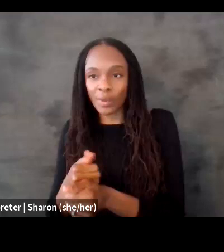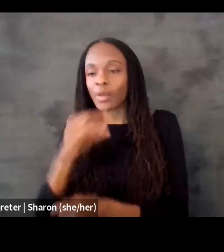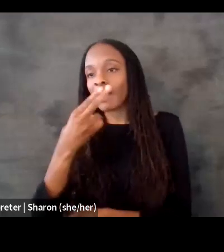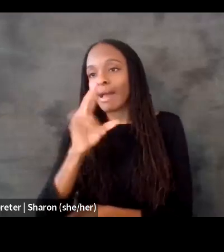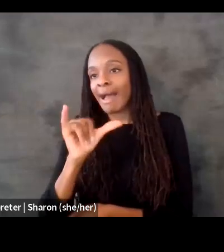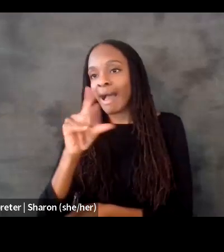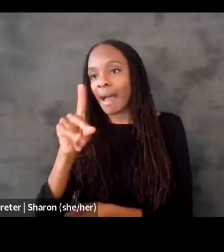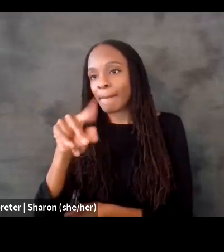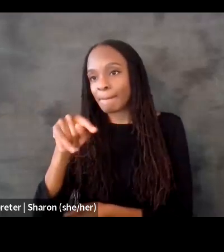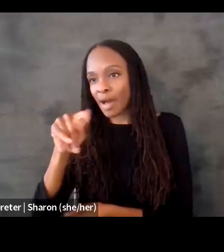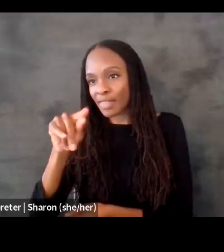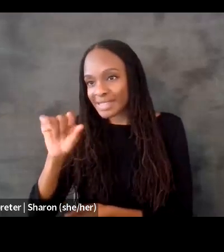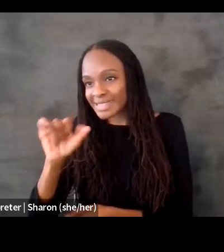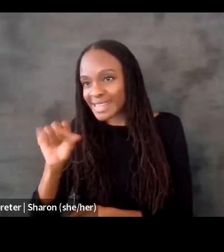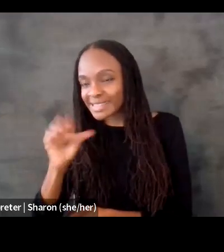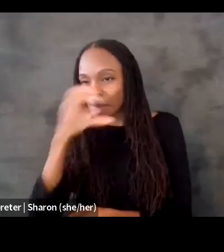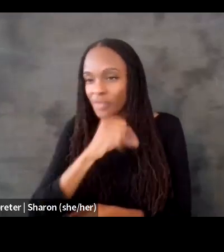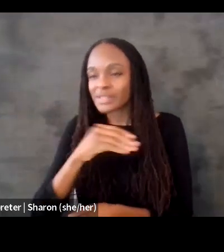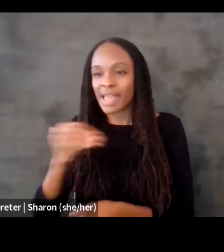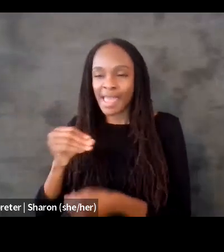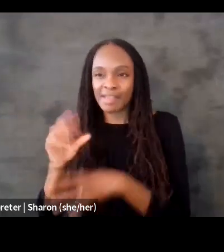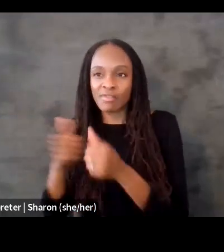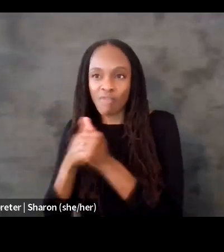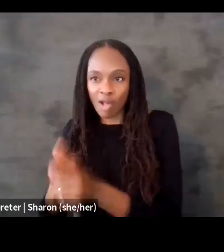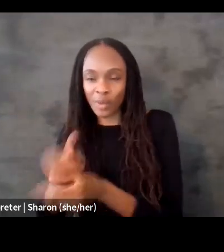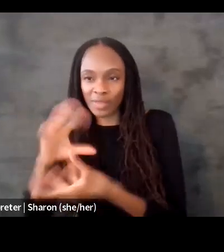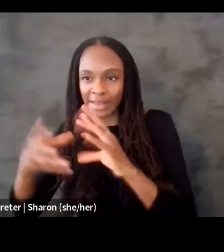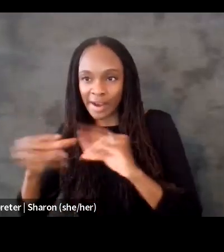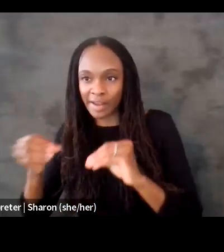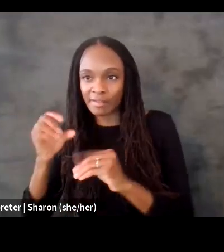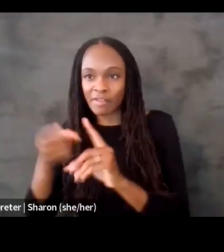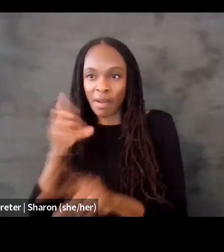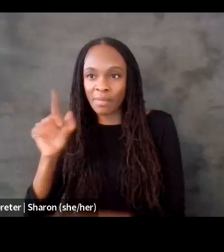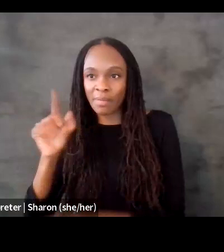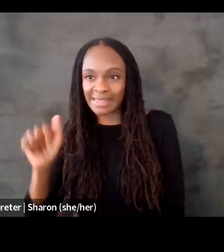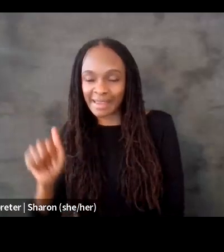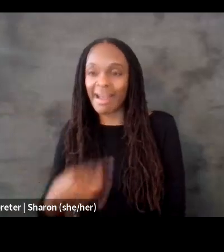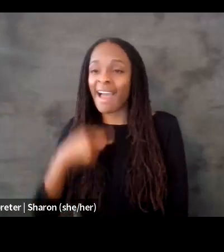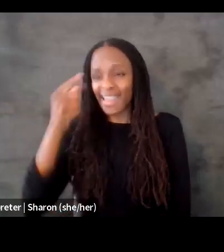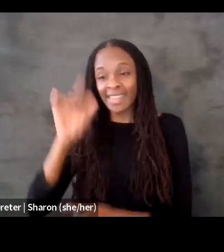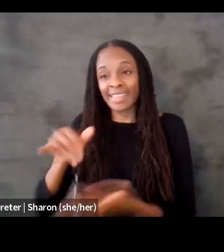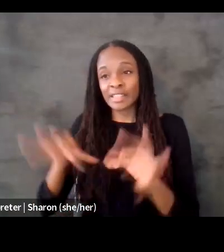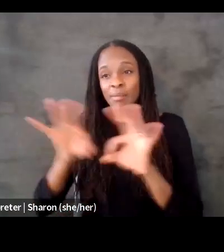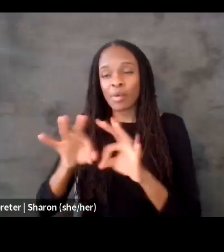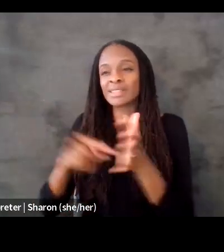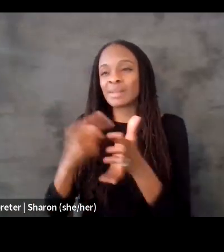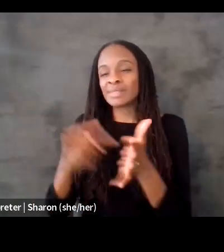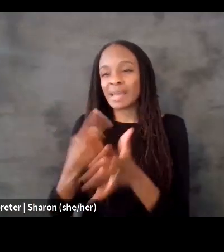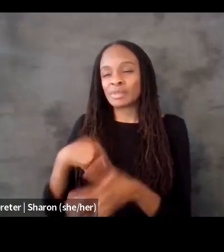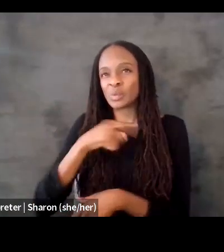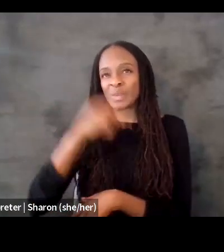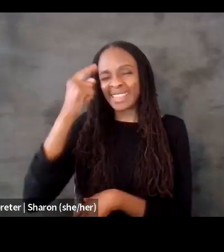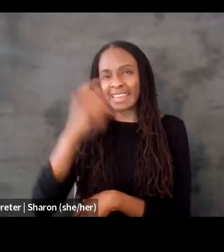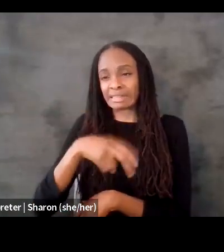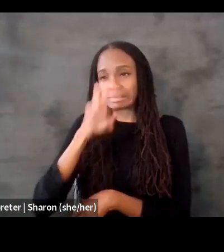data. Right. And so I think that becomes really, really important. And again, sometimes we could become rigid in our thinking because we're thinking I have